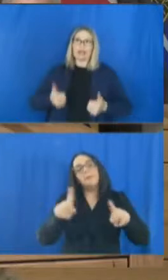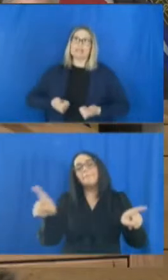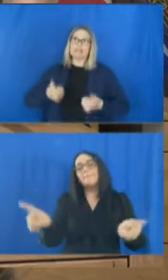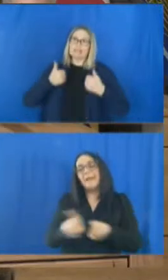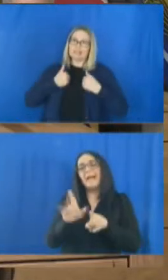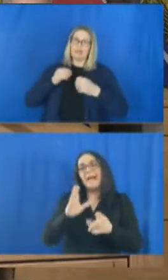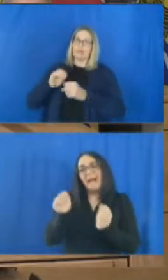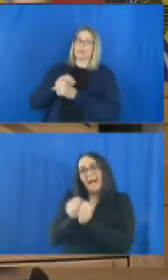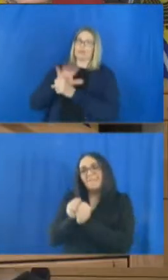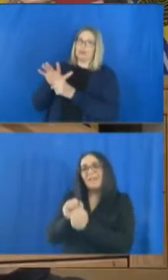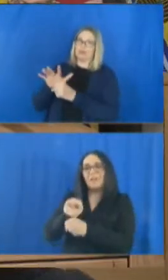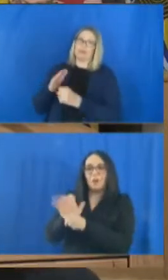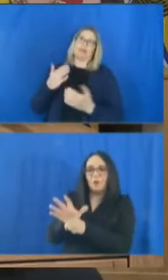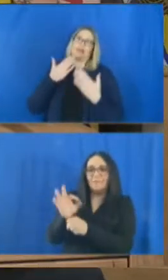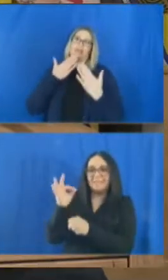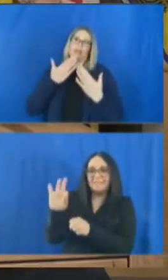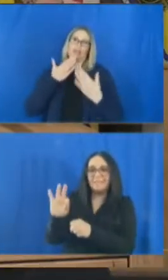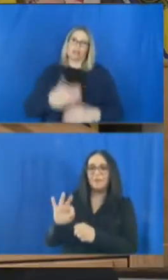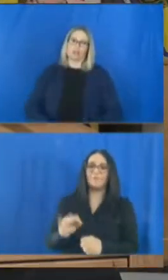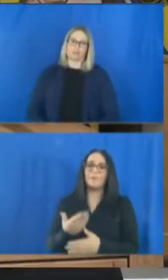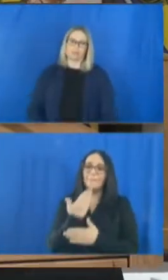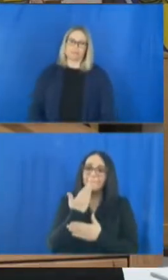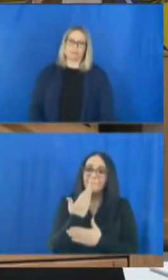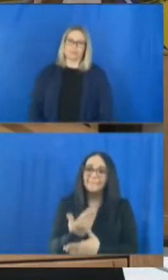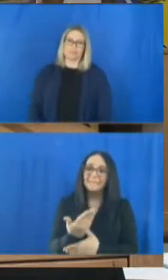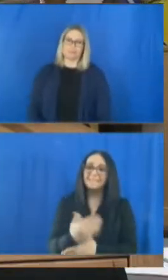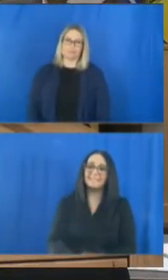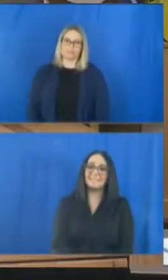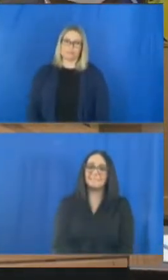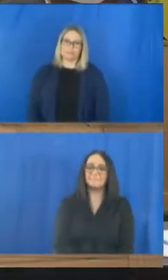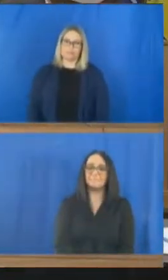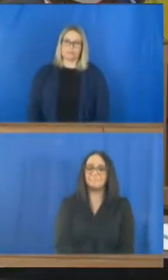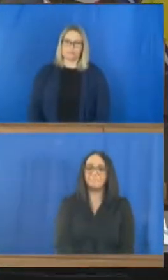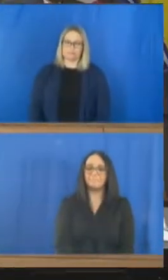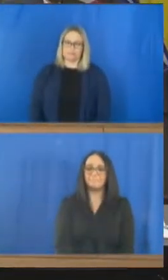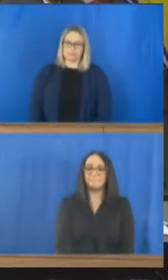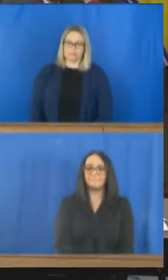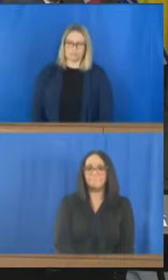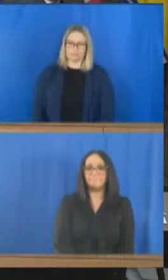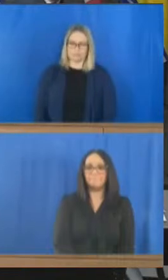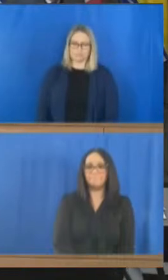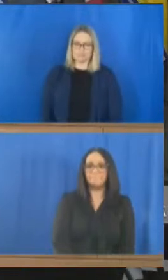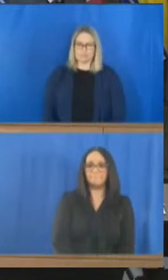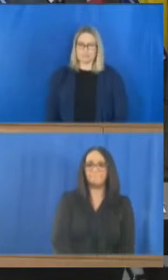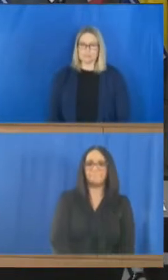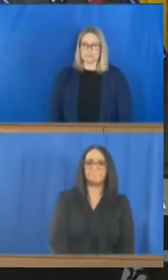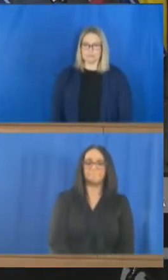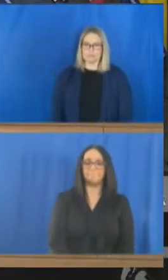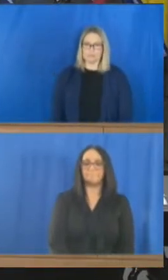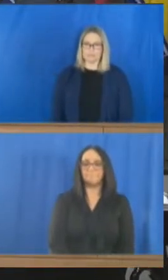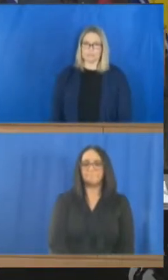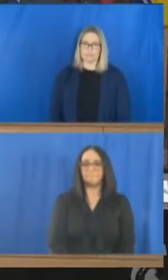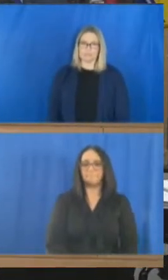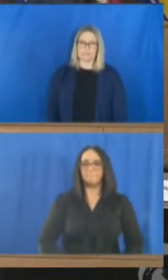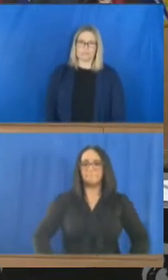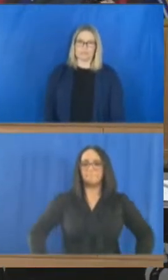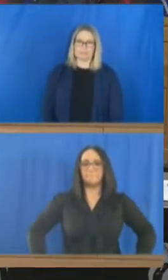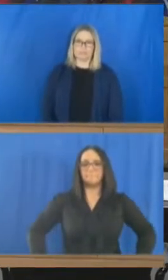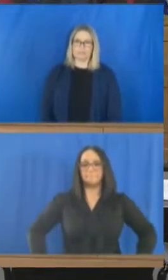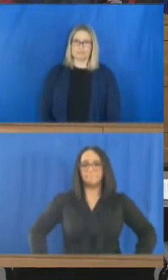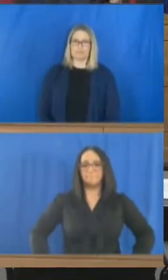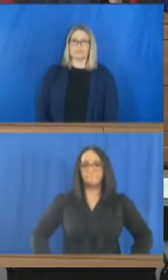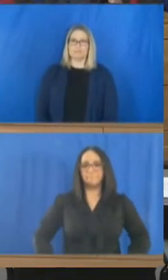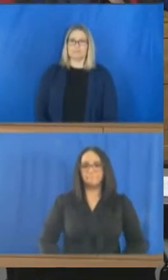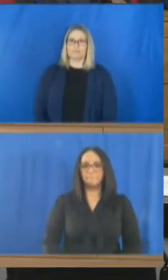Merci beaucoup, Monsieur Premier Ministre et Dr. Russell. Thank you, Premier Higgs and Dr. Russell. We'll now proceed with questions